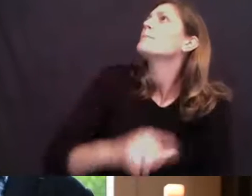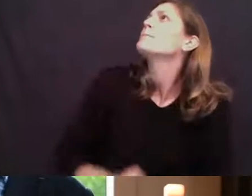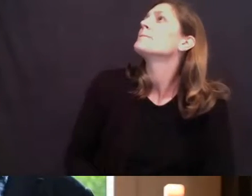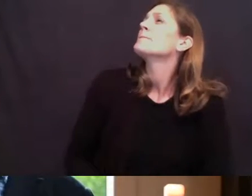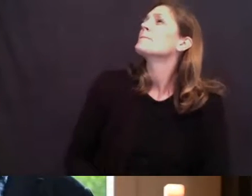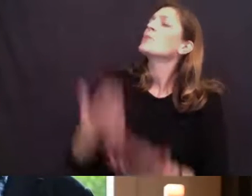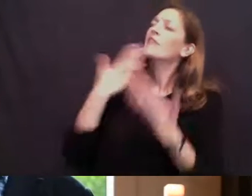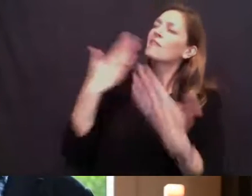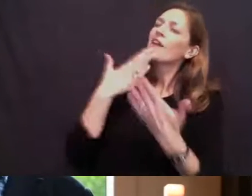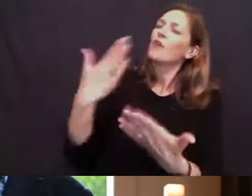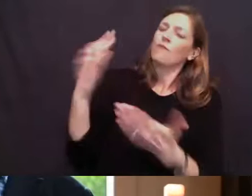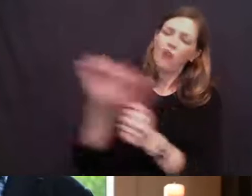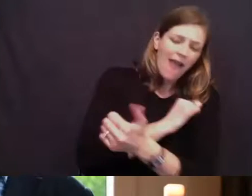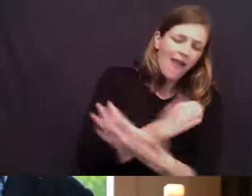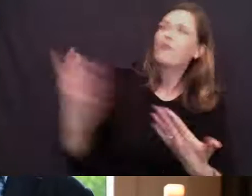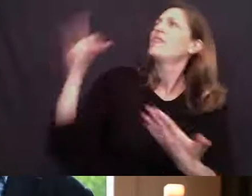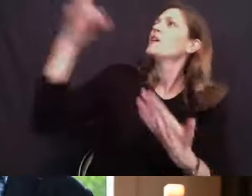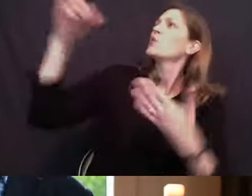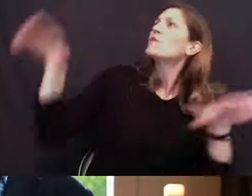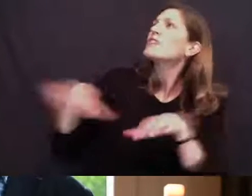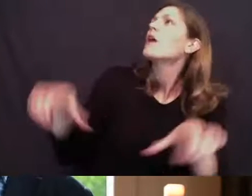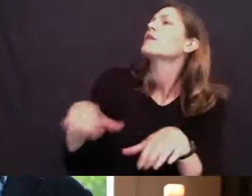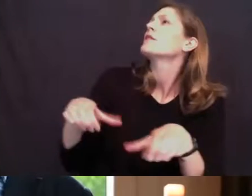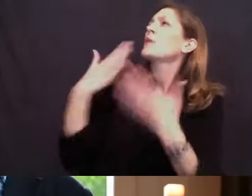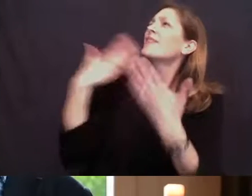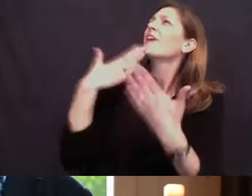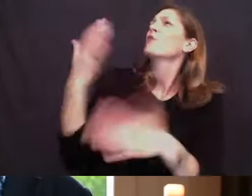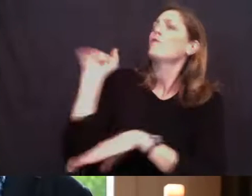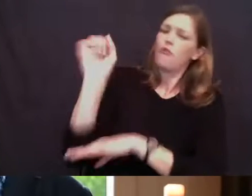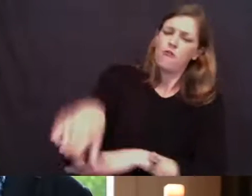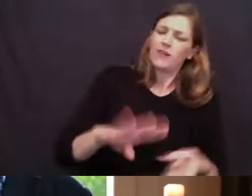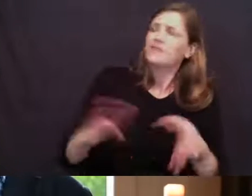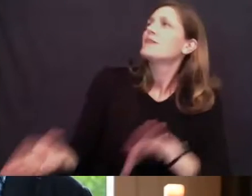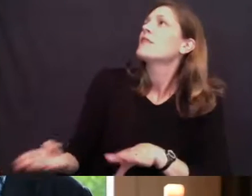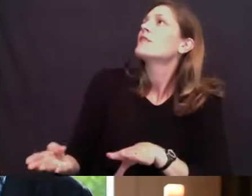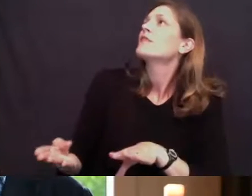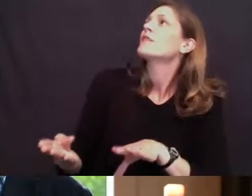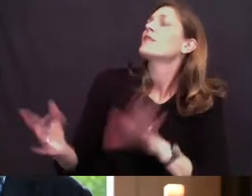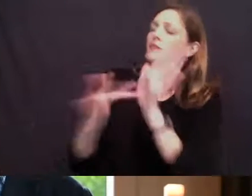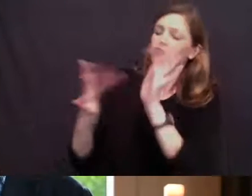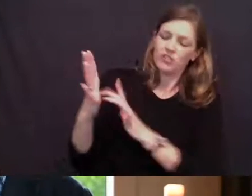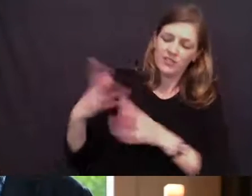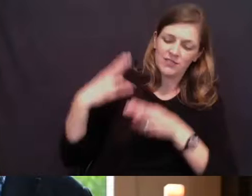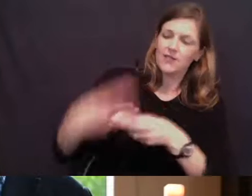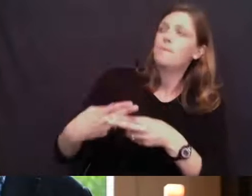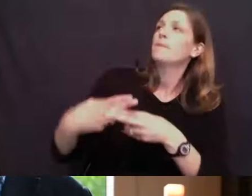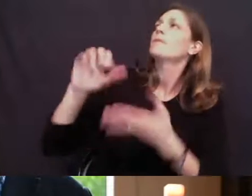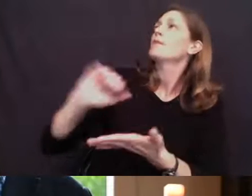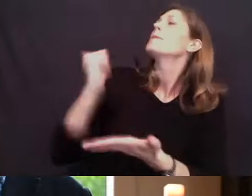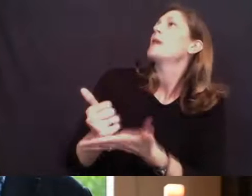We thank you for everything you've done. We thank you for conquering death. In Jesus' name,